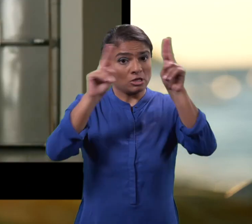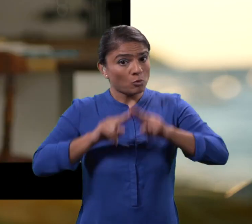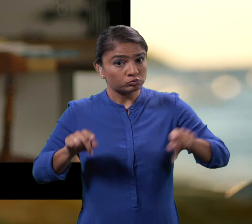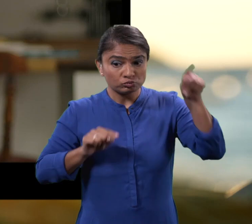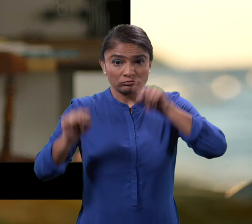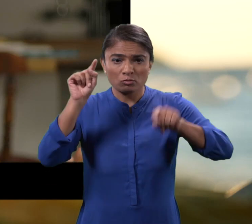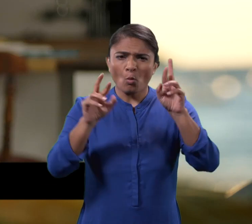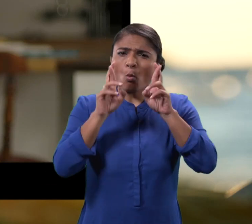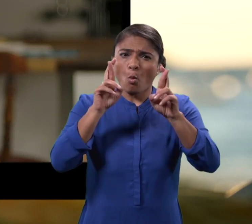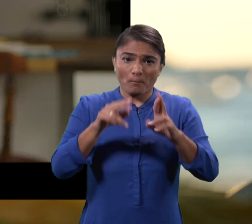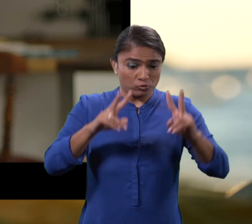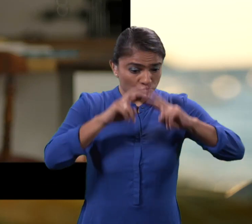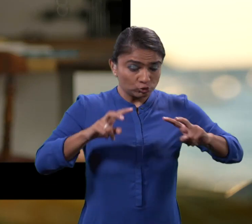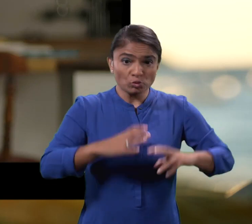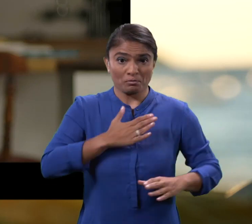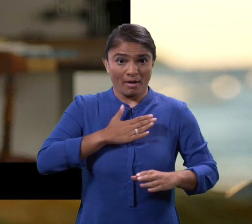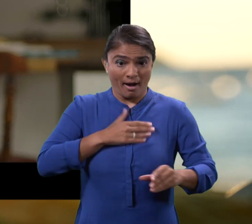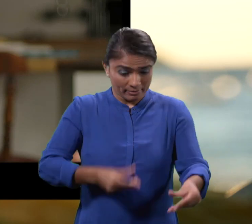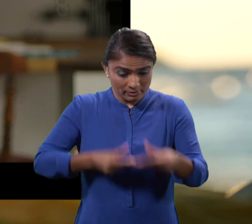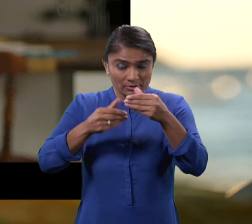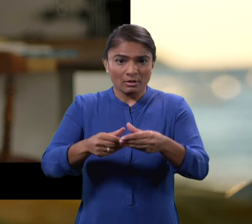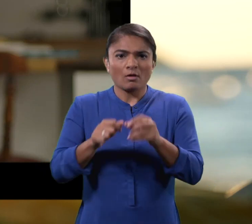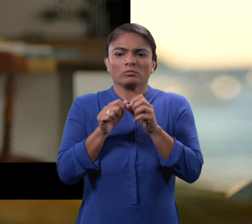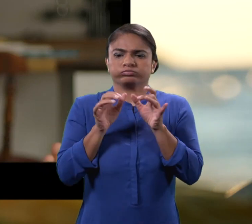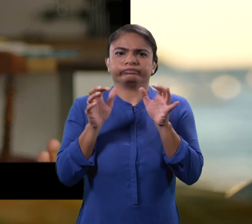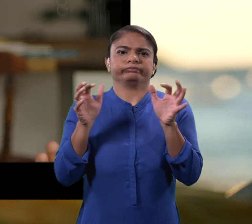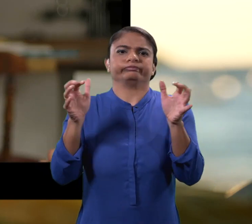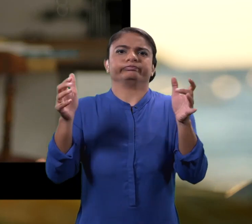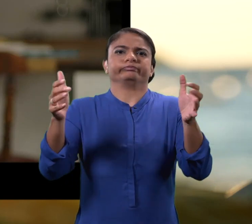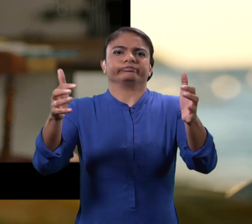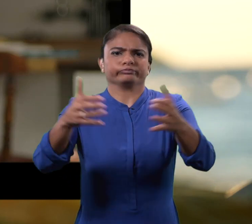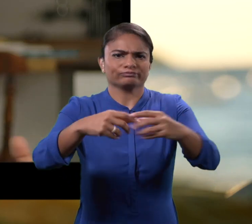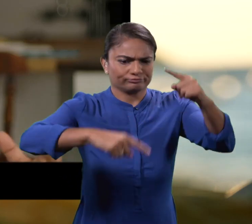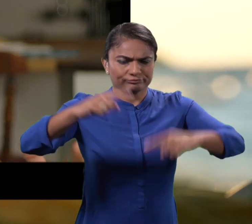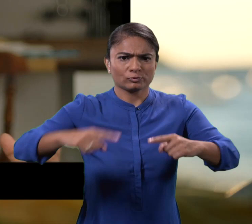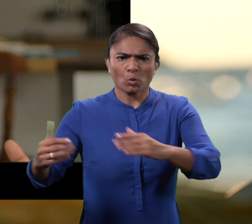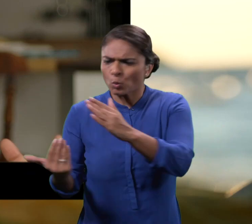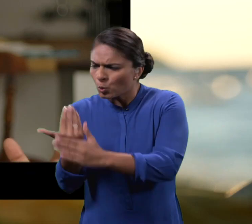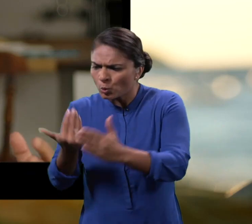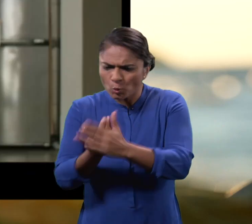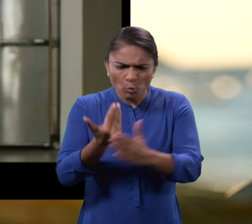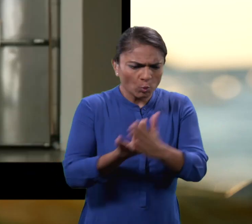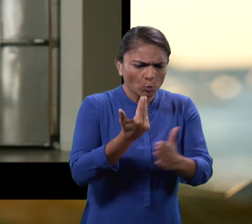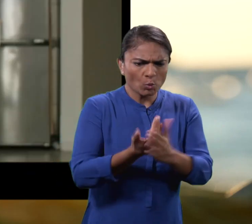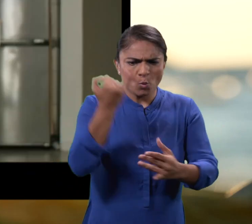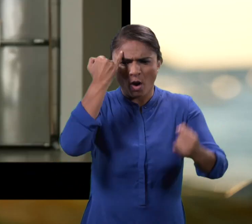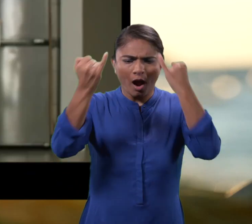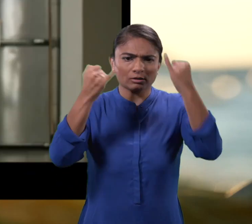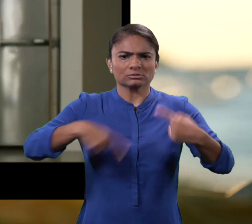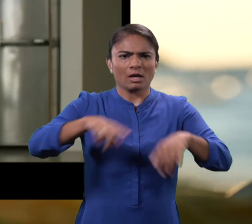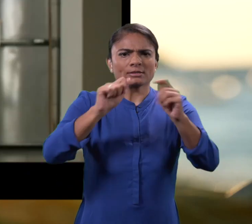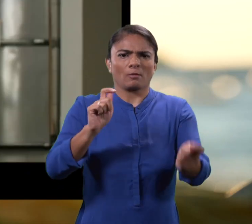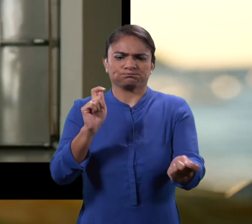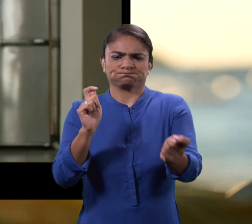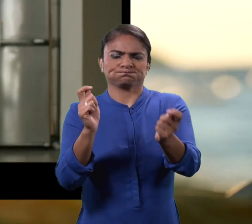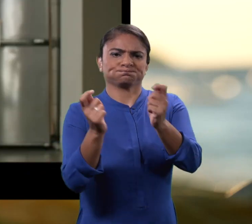internationally. And hopefully that this study, mine and others in this field, which is still new, will start changing that